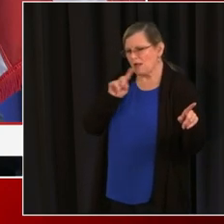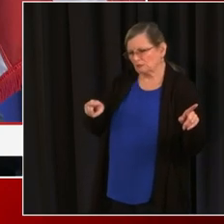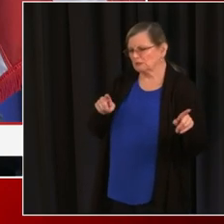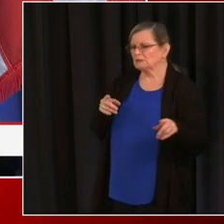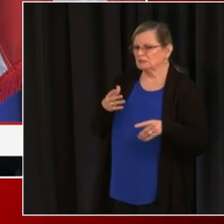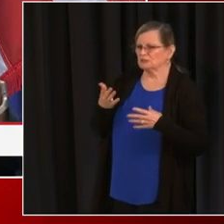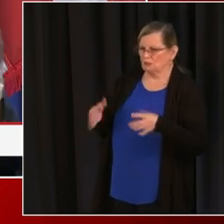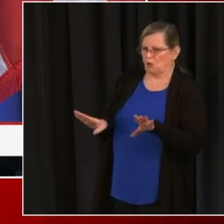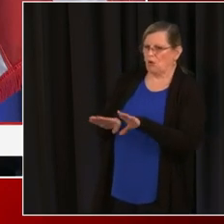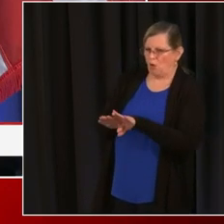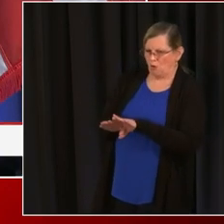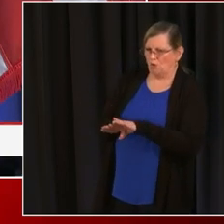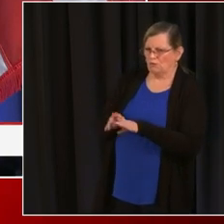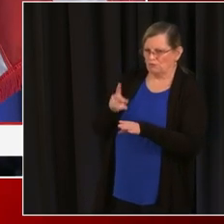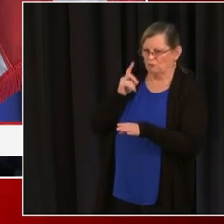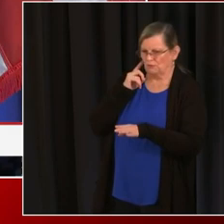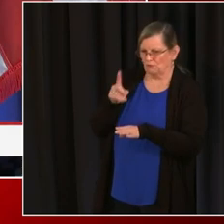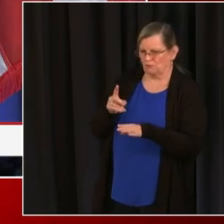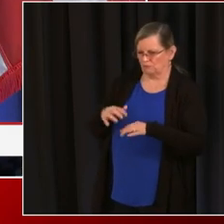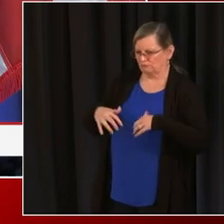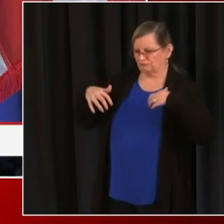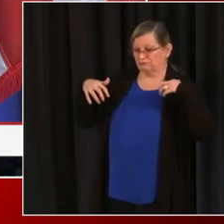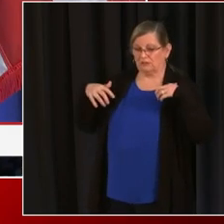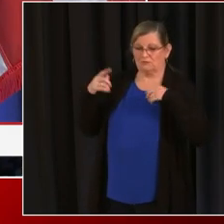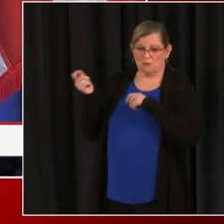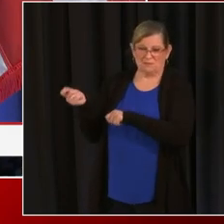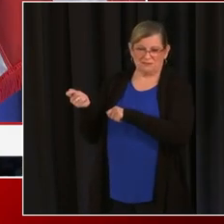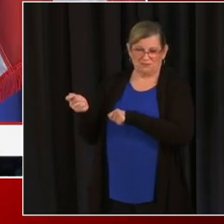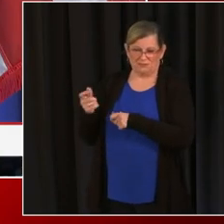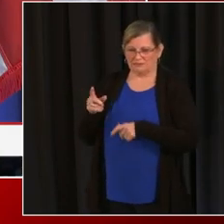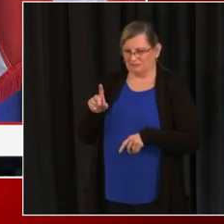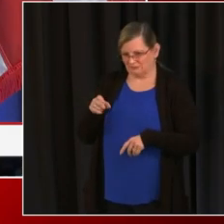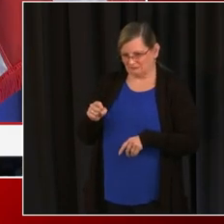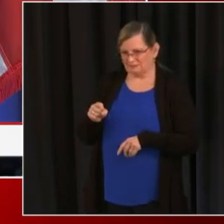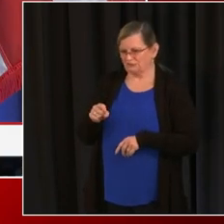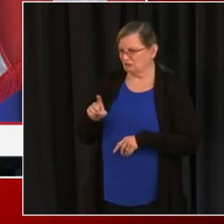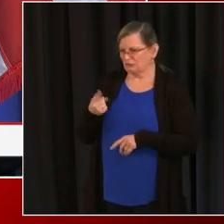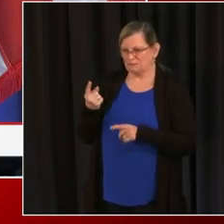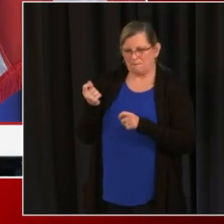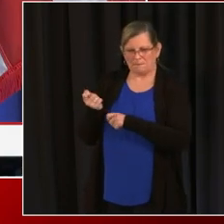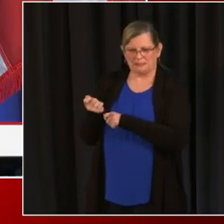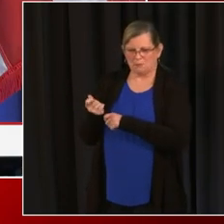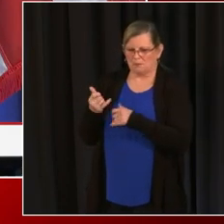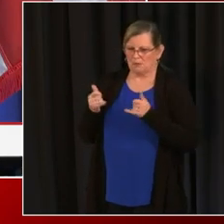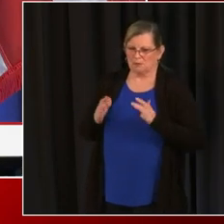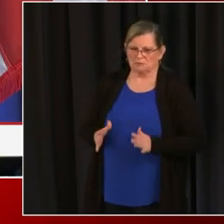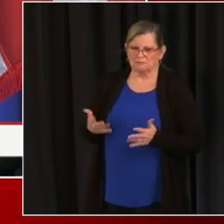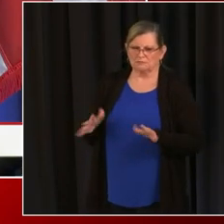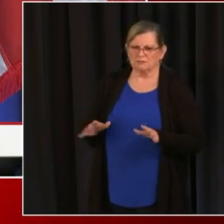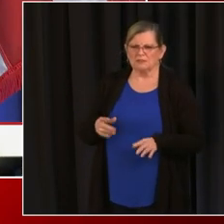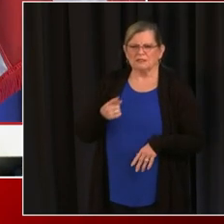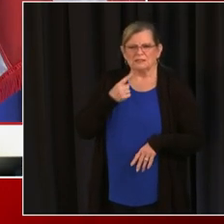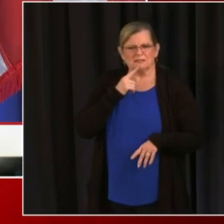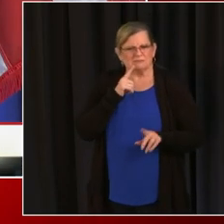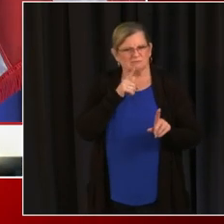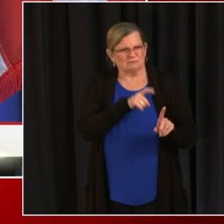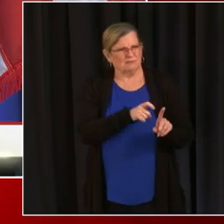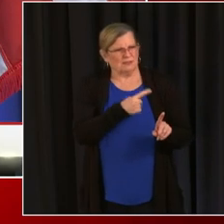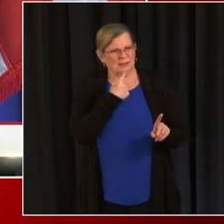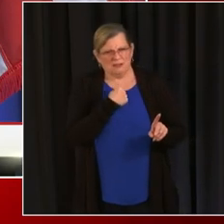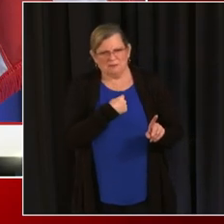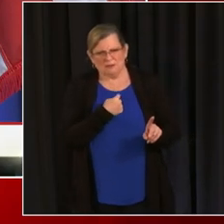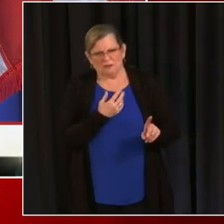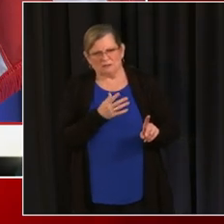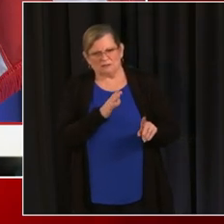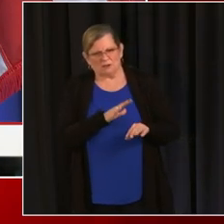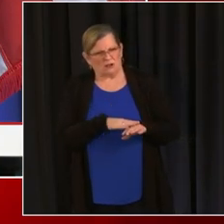use their facility, which we anticipated it not So being it's because of baseball? Yes. And then, can you tell us just where we are, maybe the doctor, where